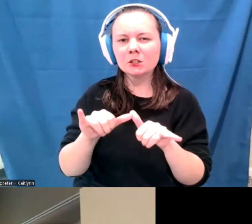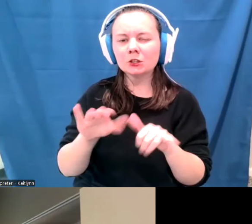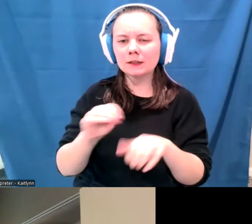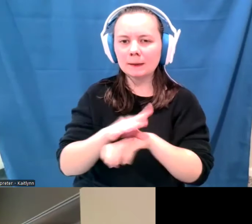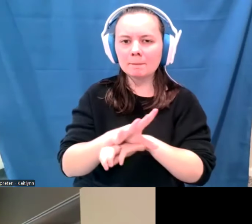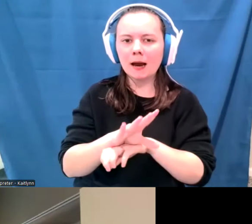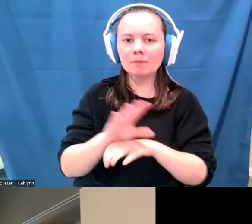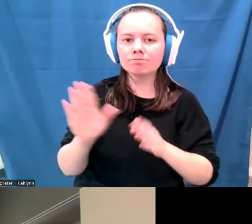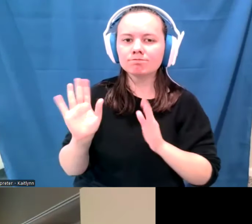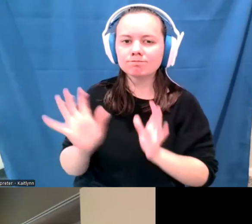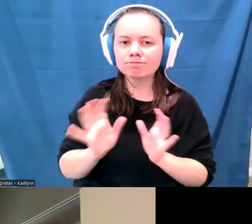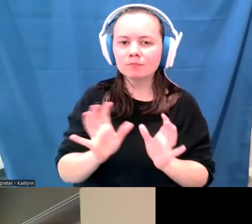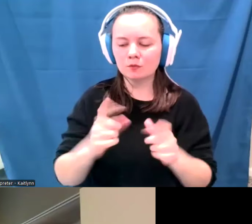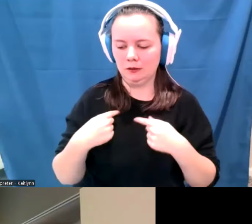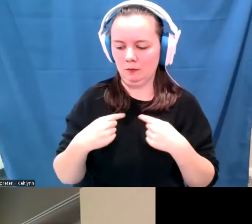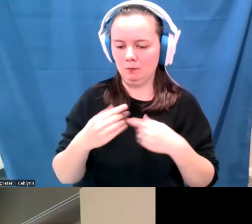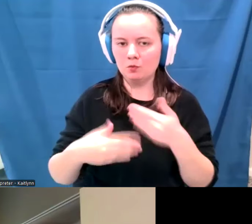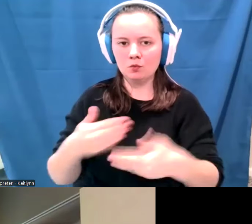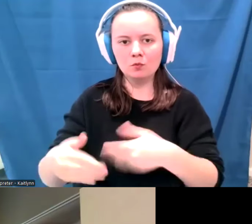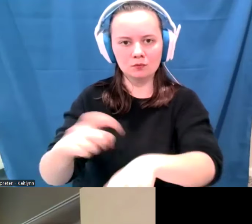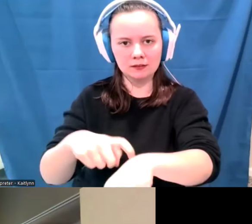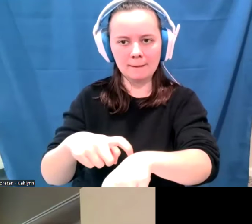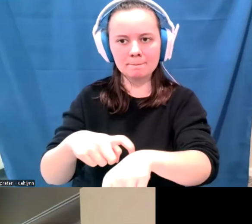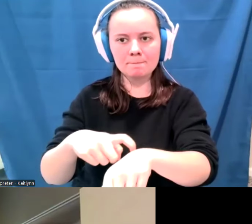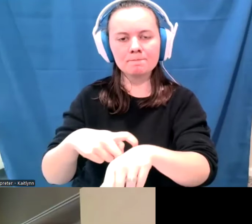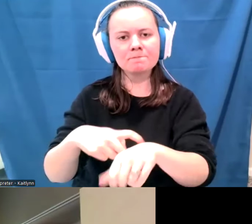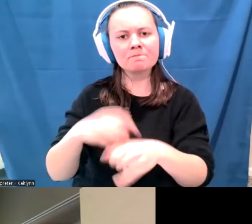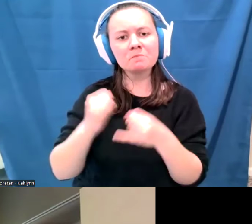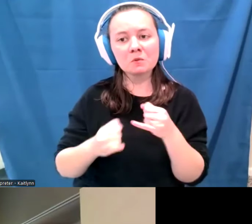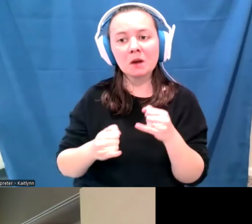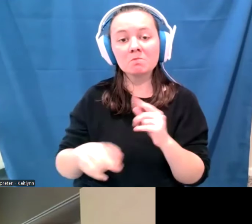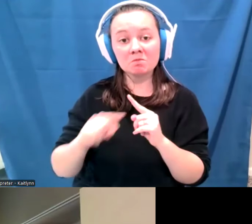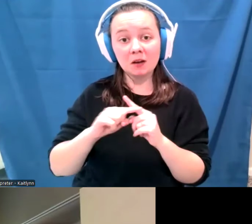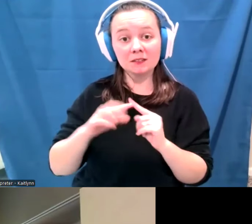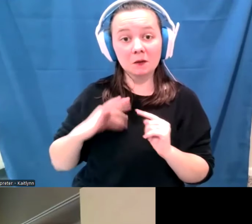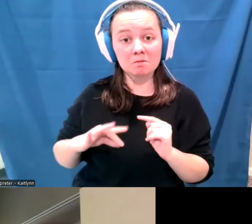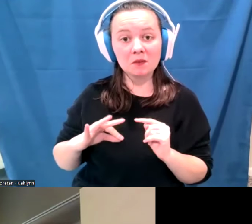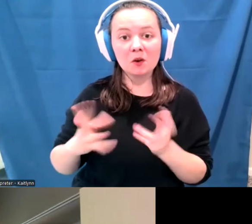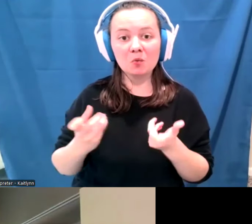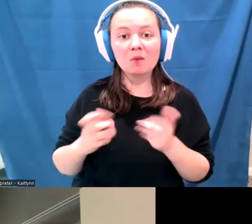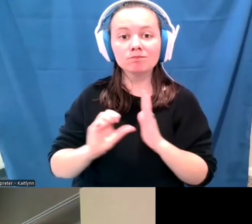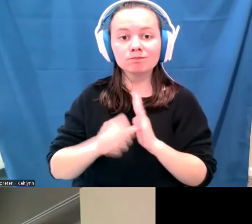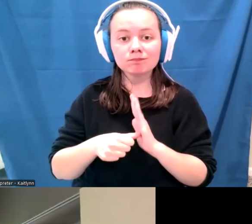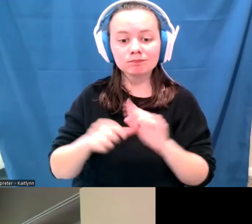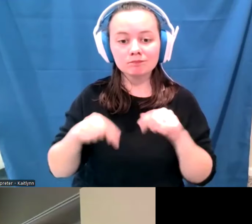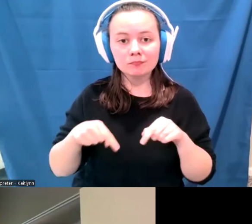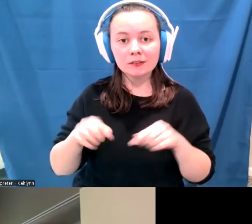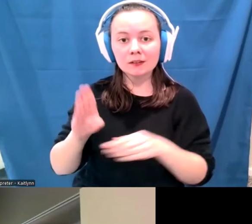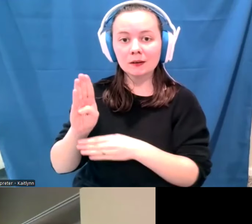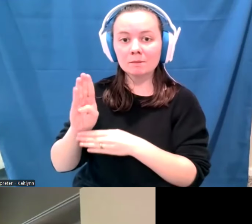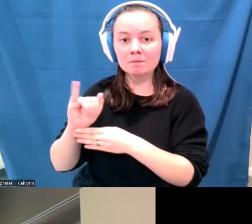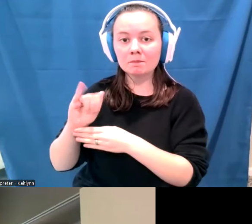time. And to end on a bit of a positive note, I do want to underscore that this is a bipartisan